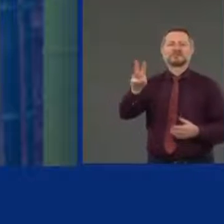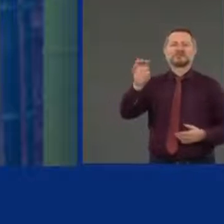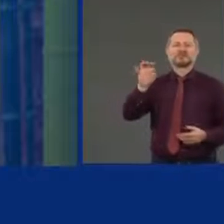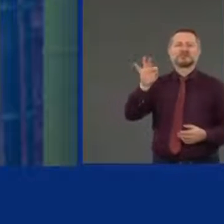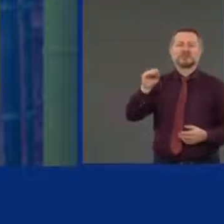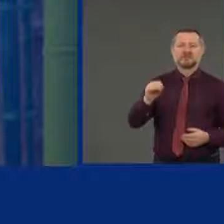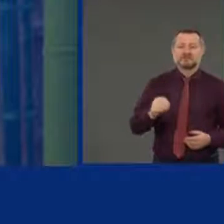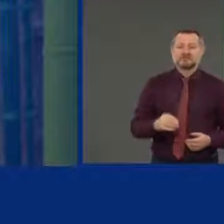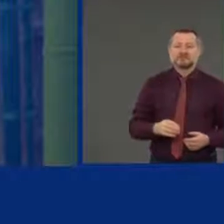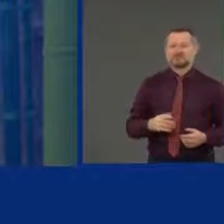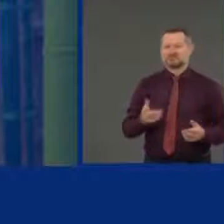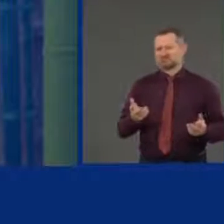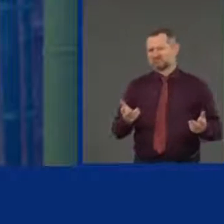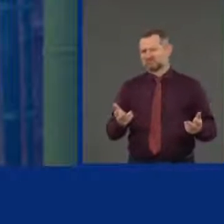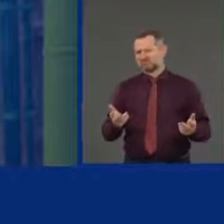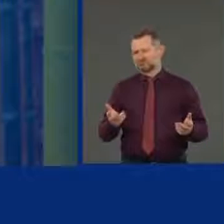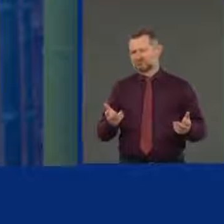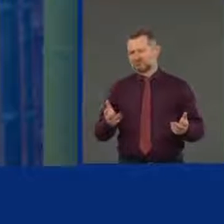That's roughly